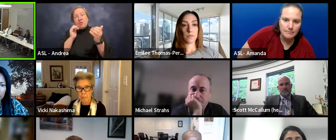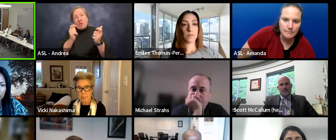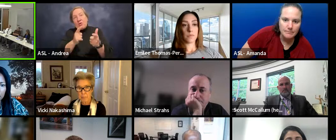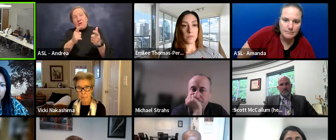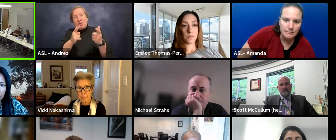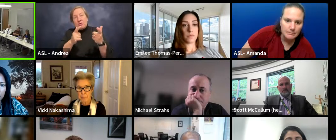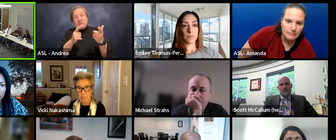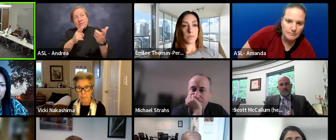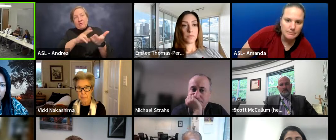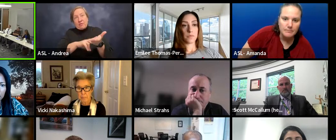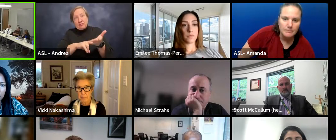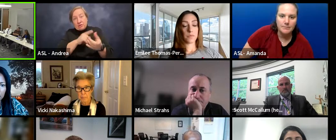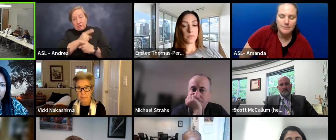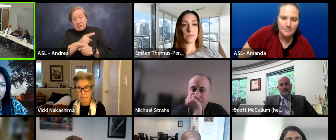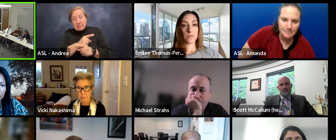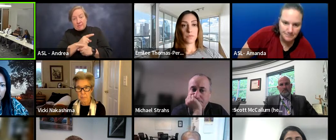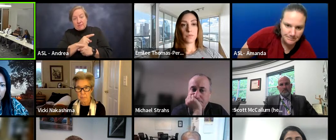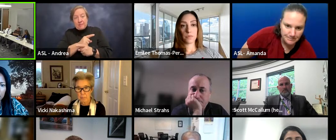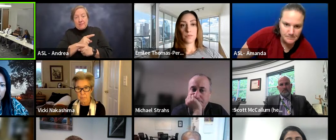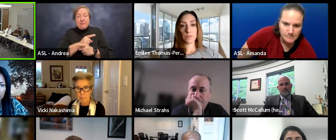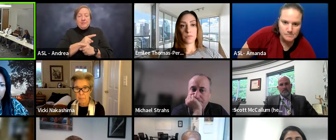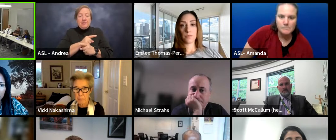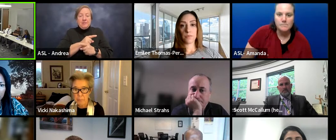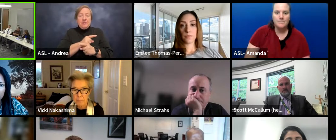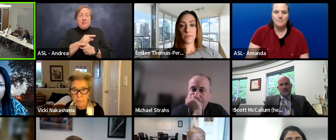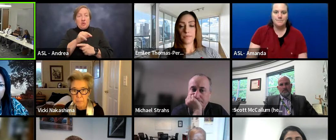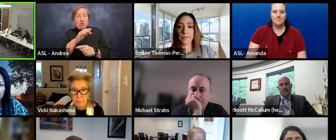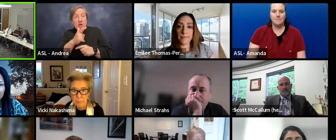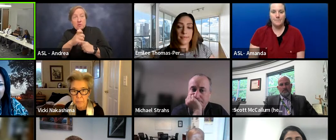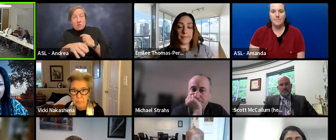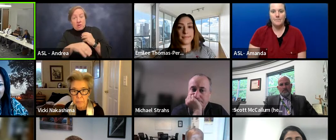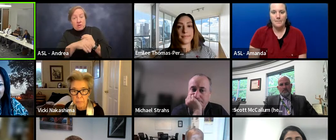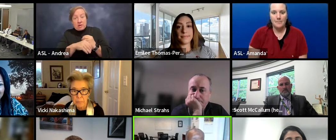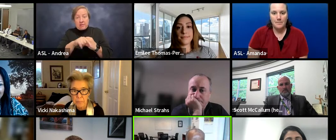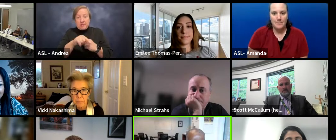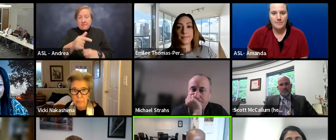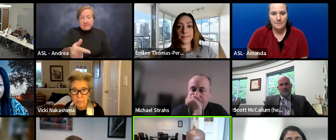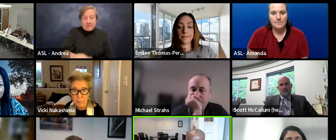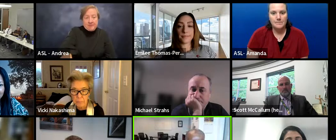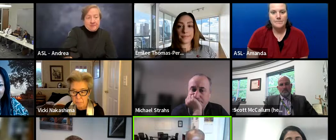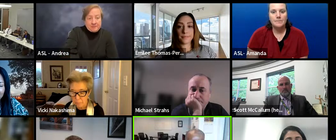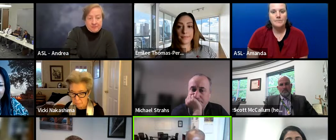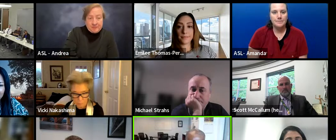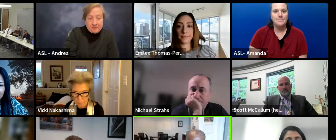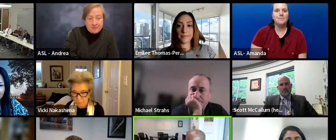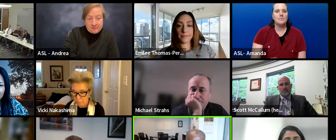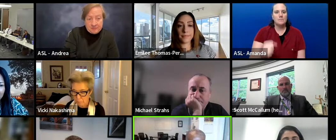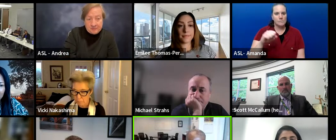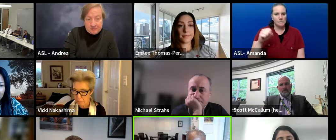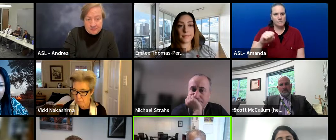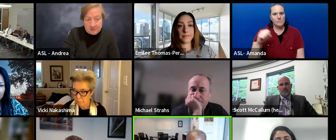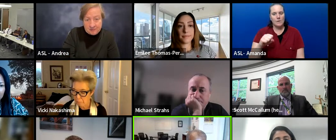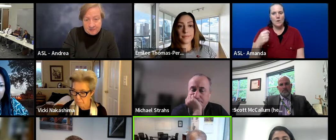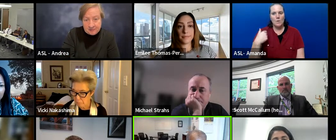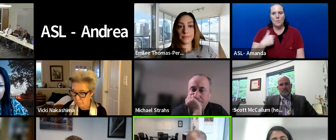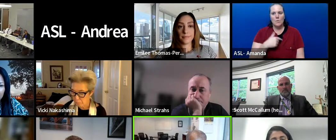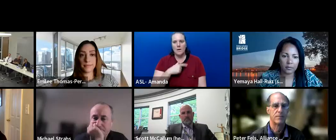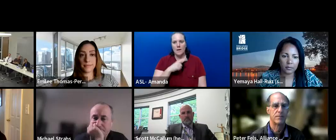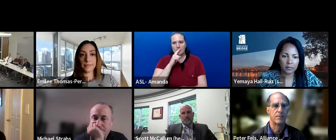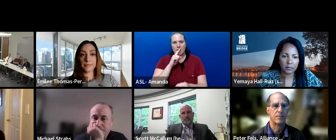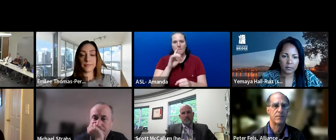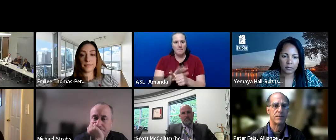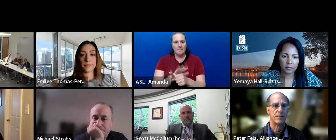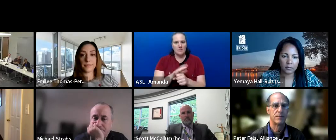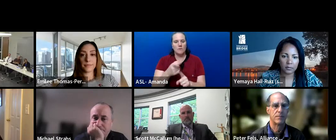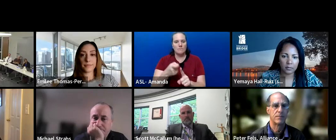right? But Greg, do you want to chime in here as well? Yeah, so we have commitments